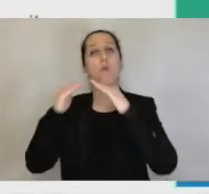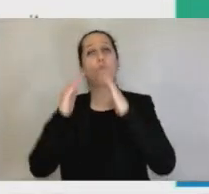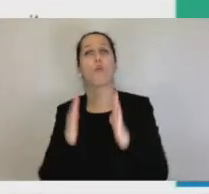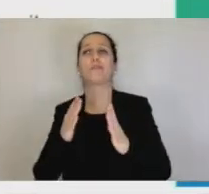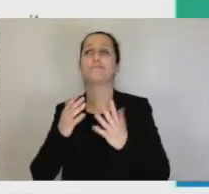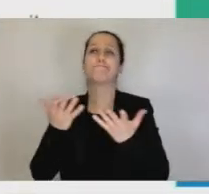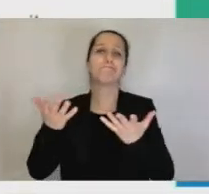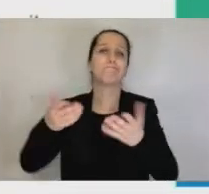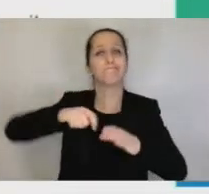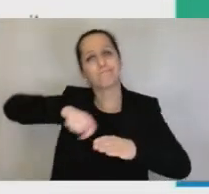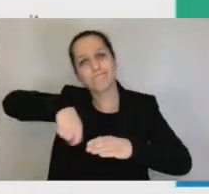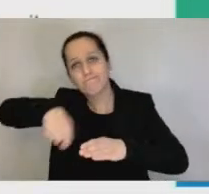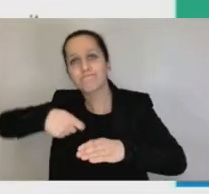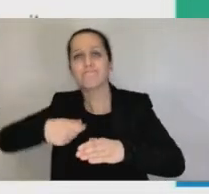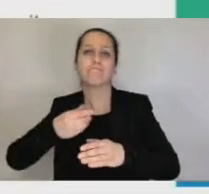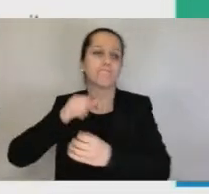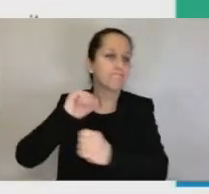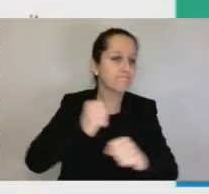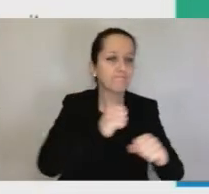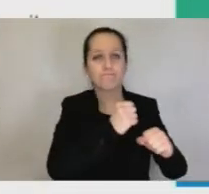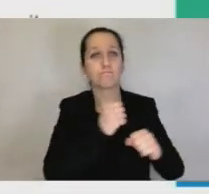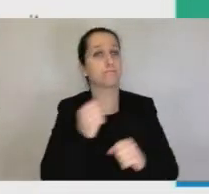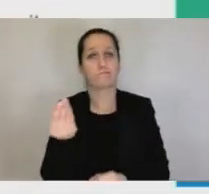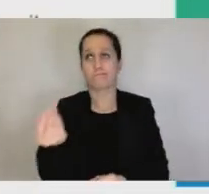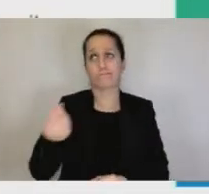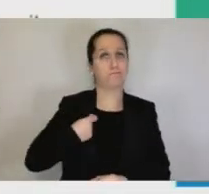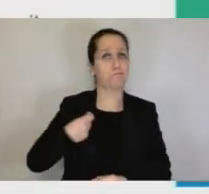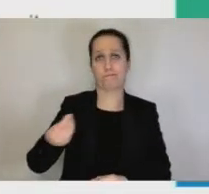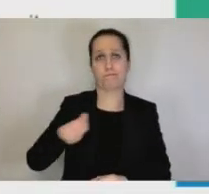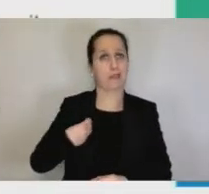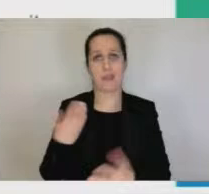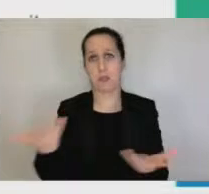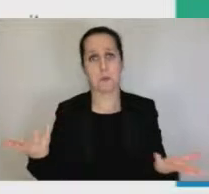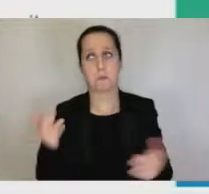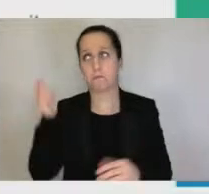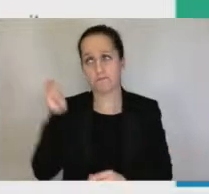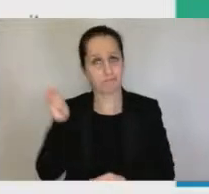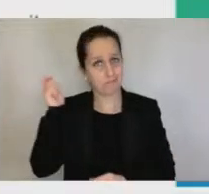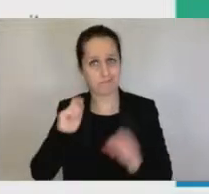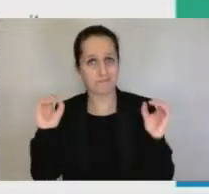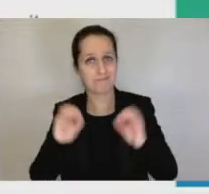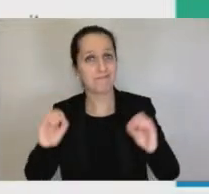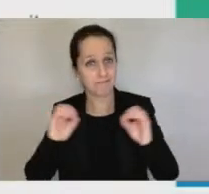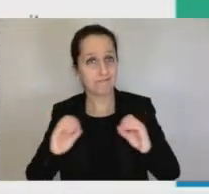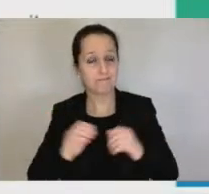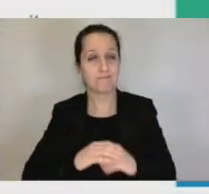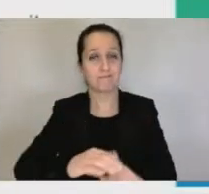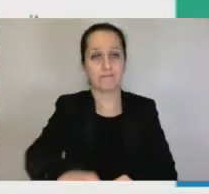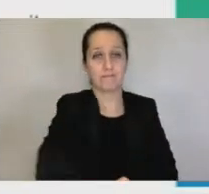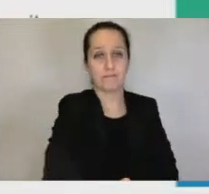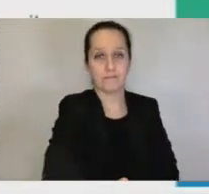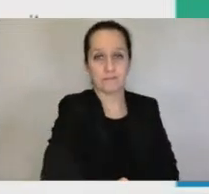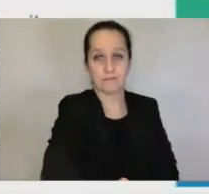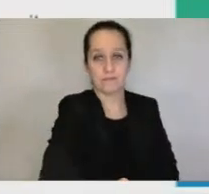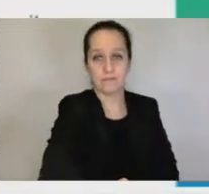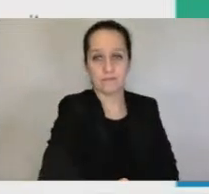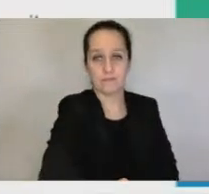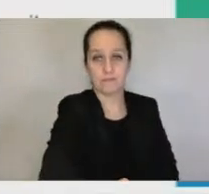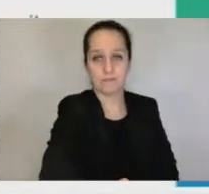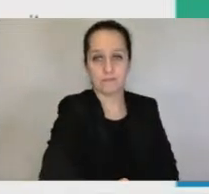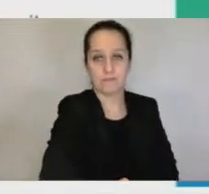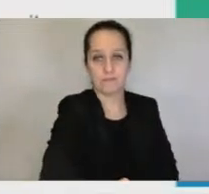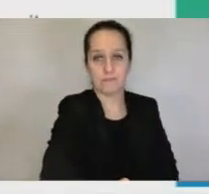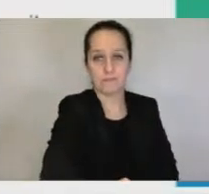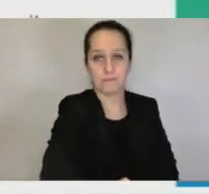to household chores or tasks where no benefit is provided in Social Security nor